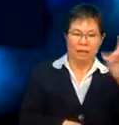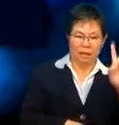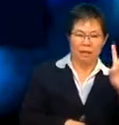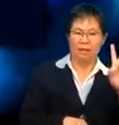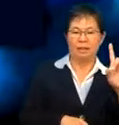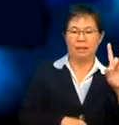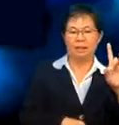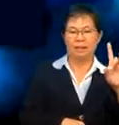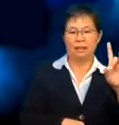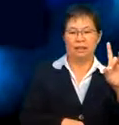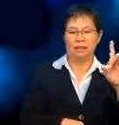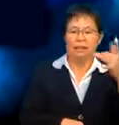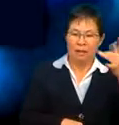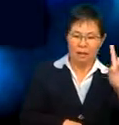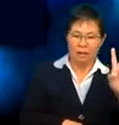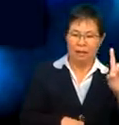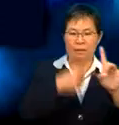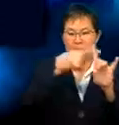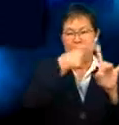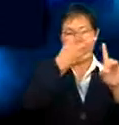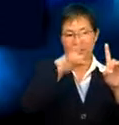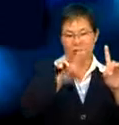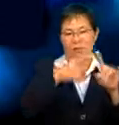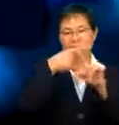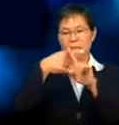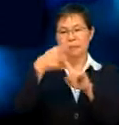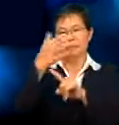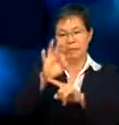seconds to complete 10 oscillations.